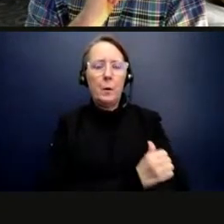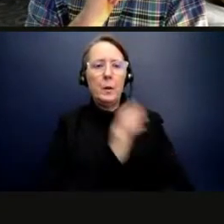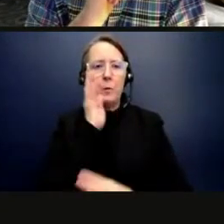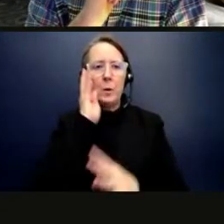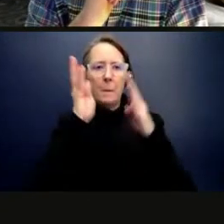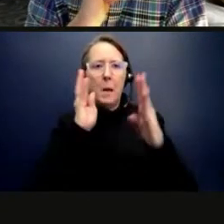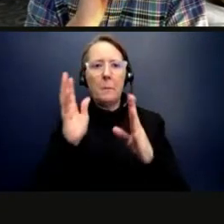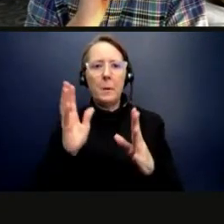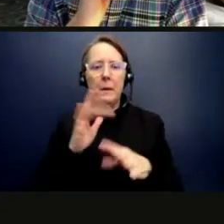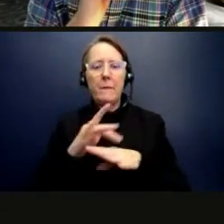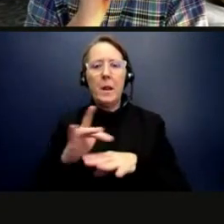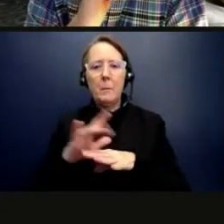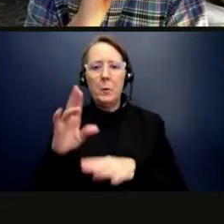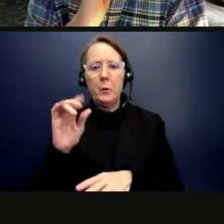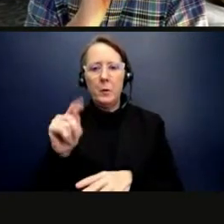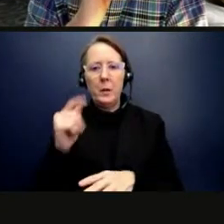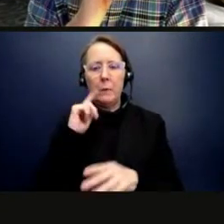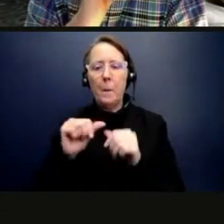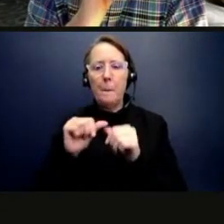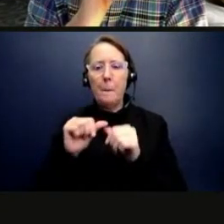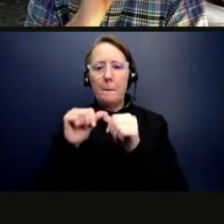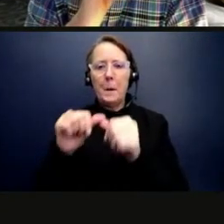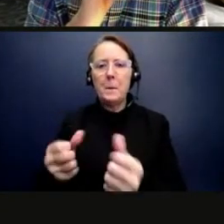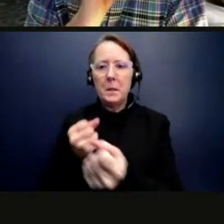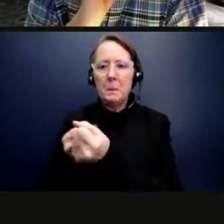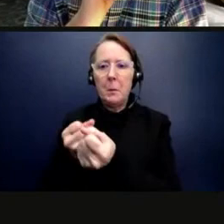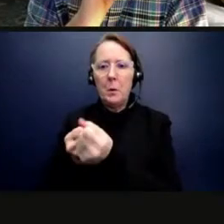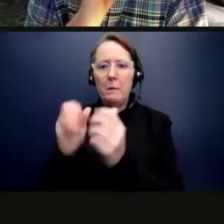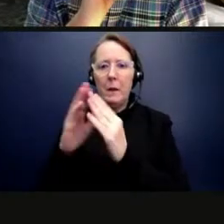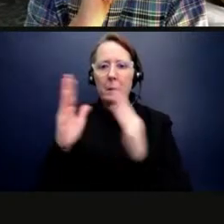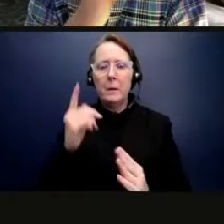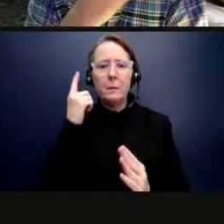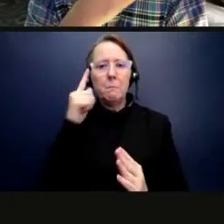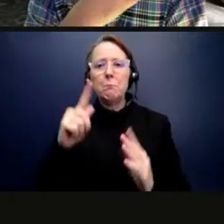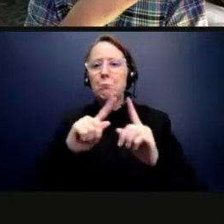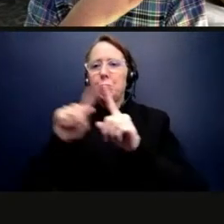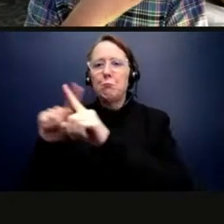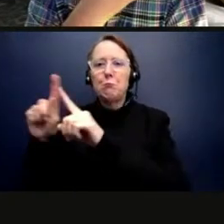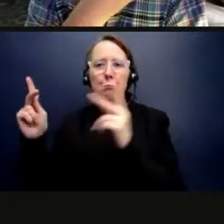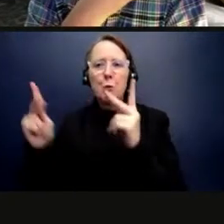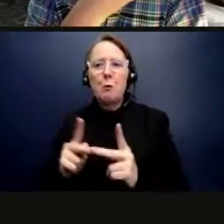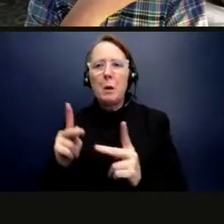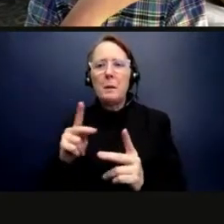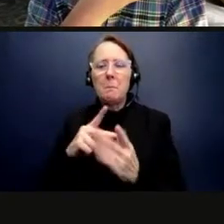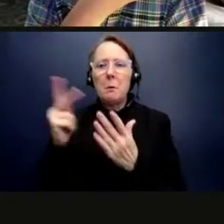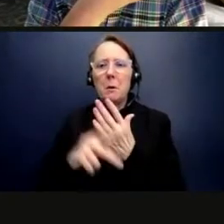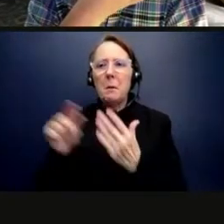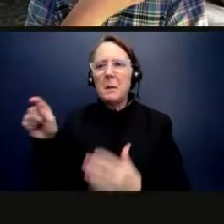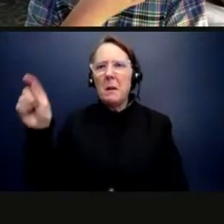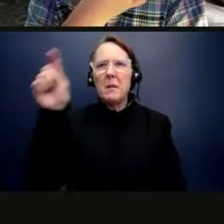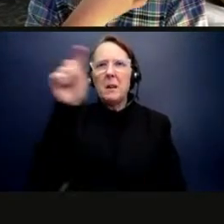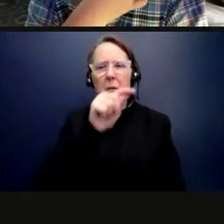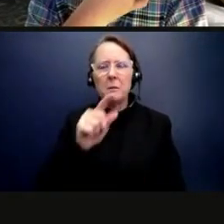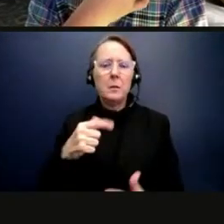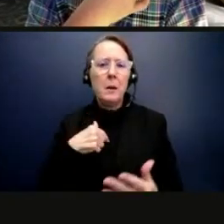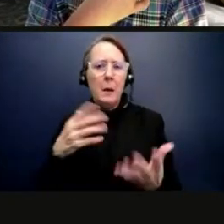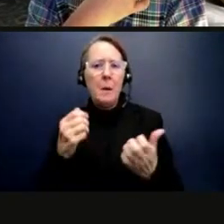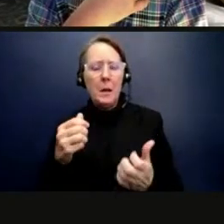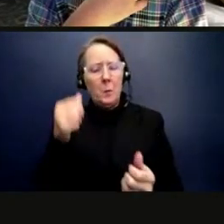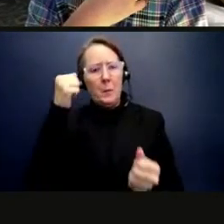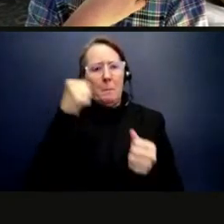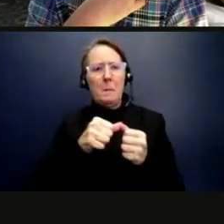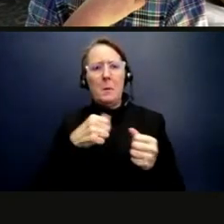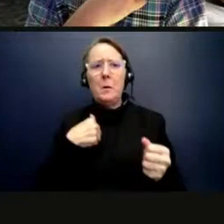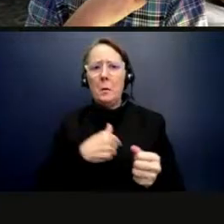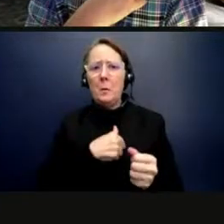units for permanent supportive housing for all these different programs that are out there. And just wanted to be mindful that we don't